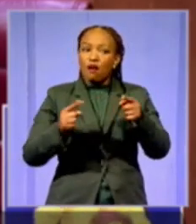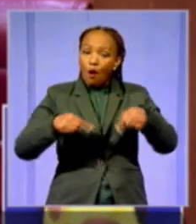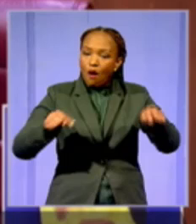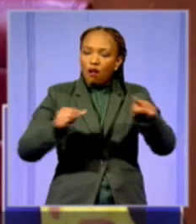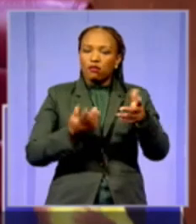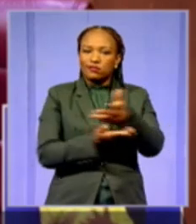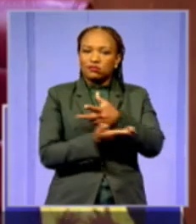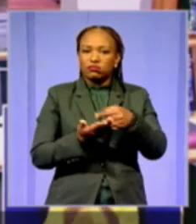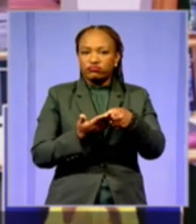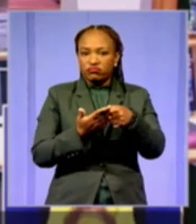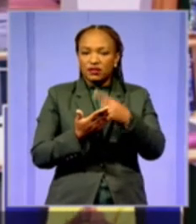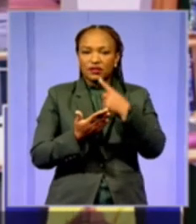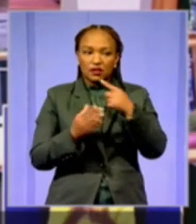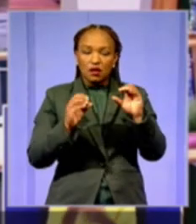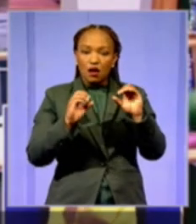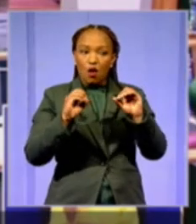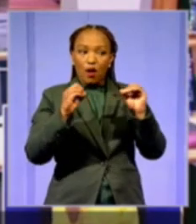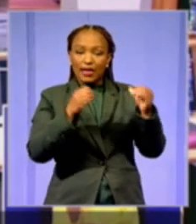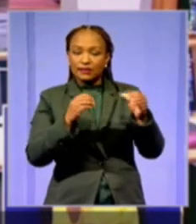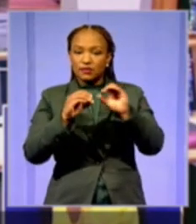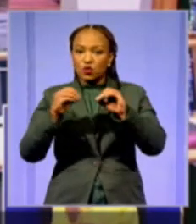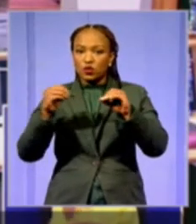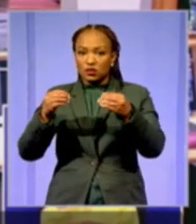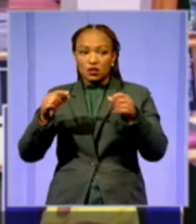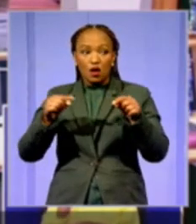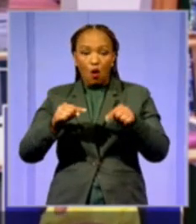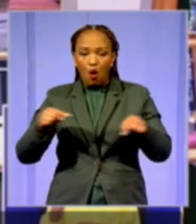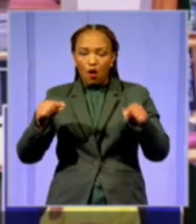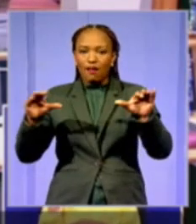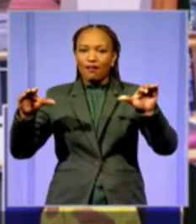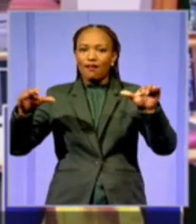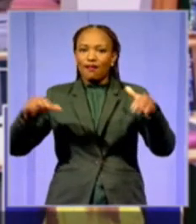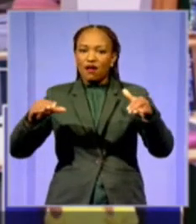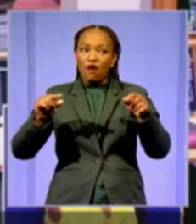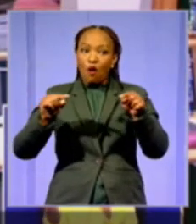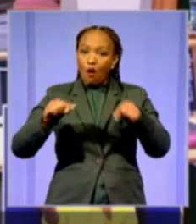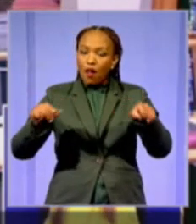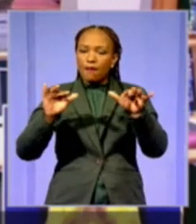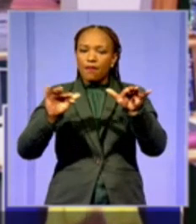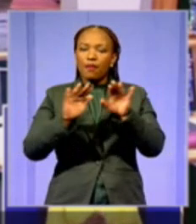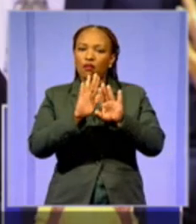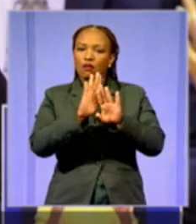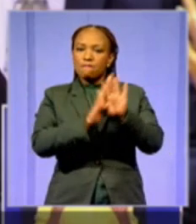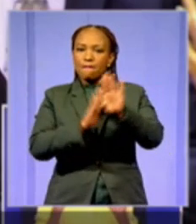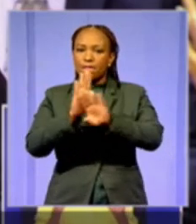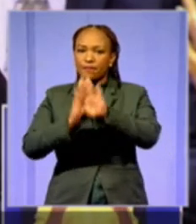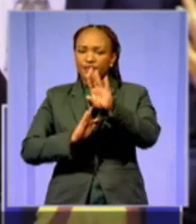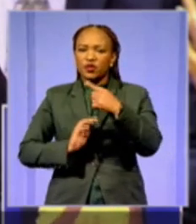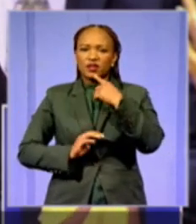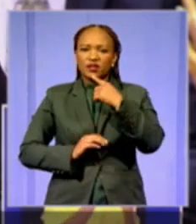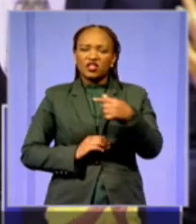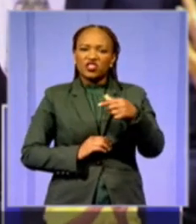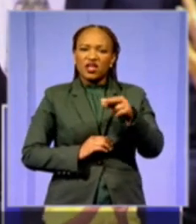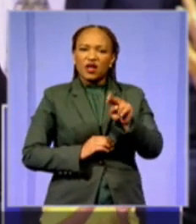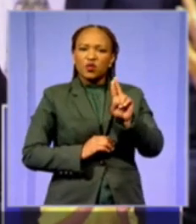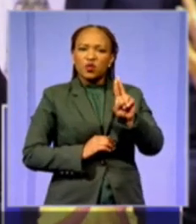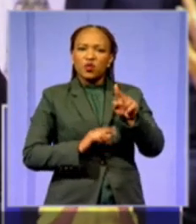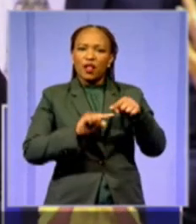a tlile go tokafatsa matshelo a maAforika Borwa. O ganetse ditshitsinyo tsa gore GNU ke lekgotla le le ikaegileng fela